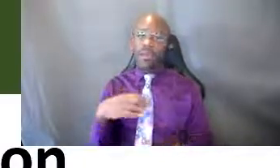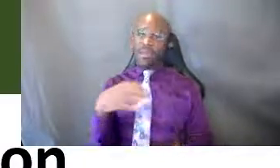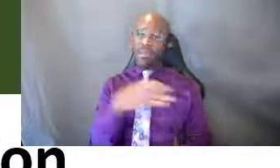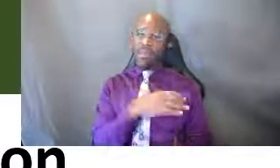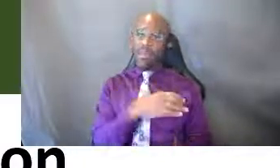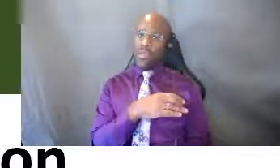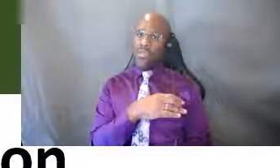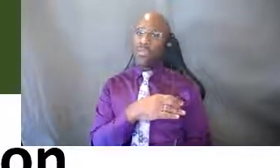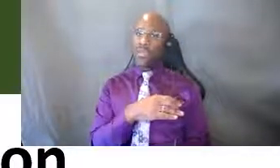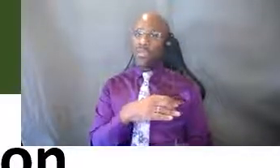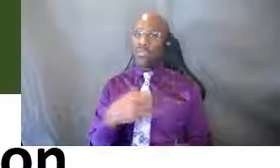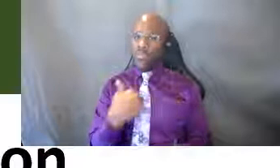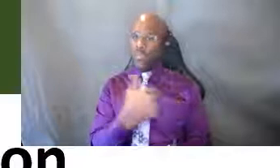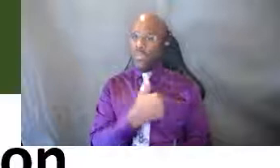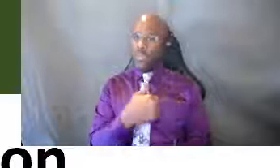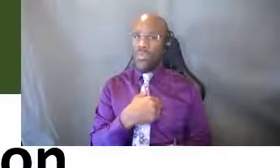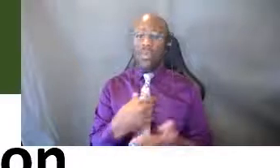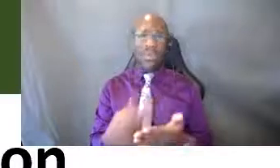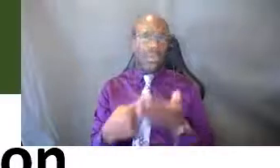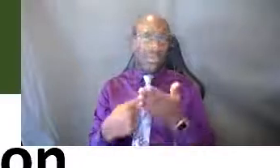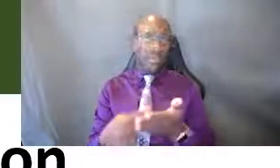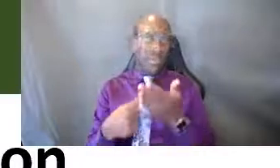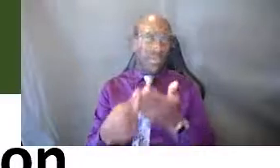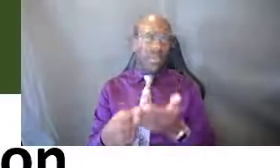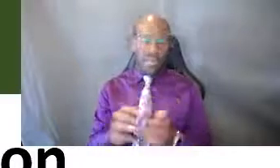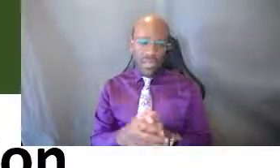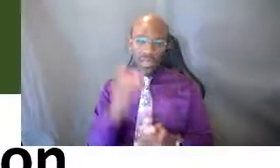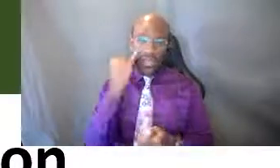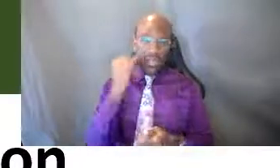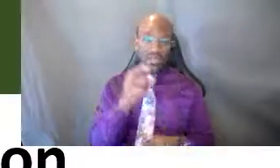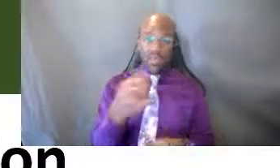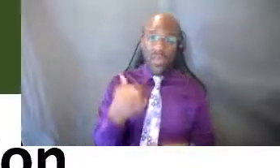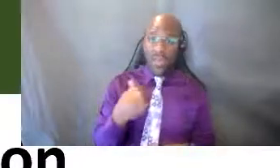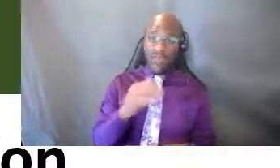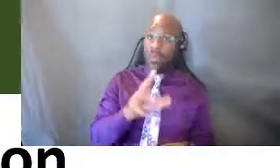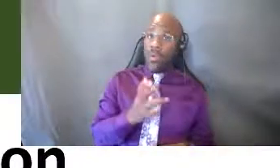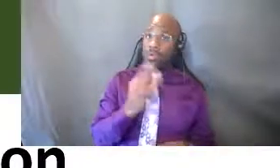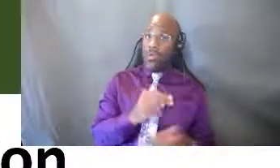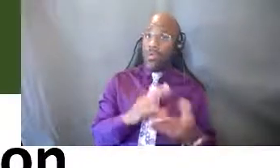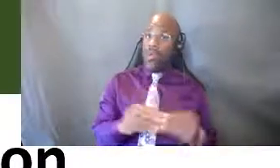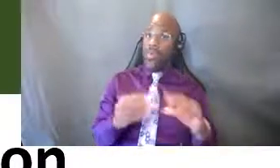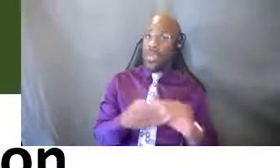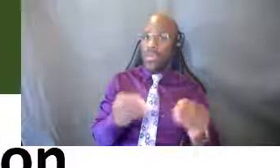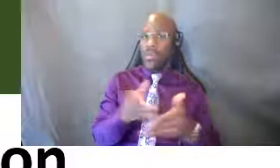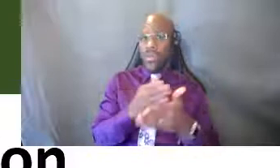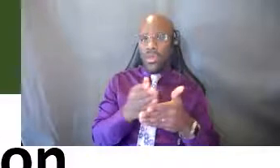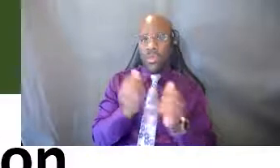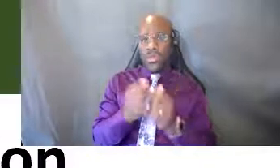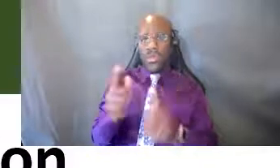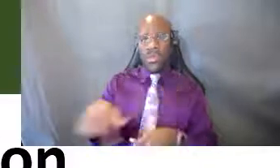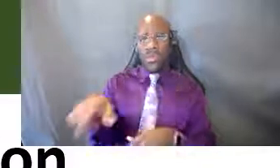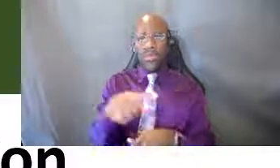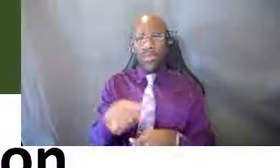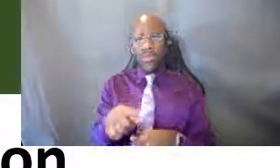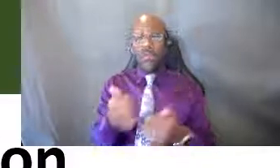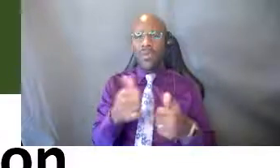and to discuss this. And if you have a personal story, to tell your story, and just to try to get some movement